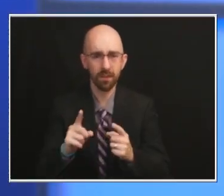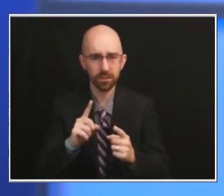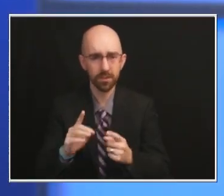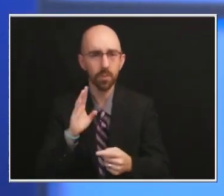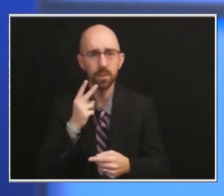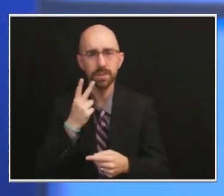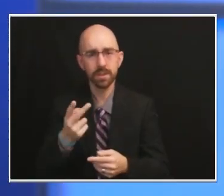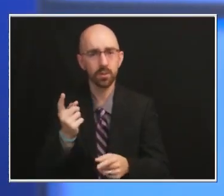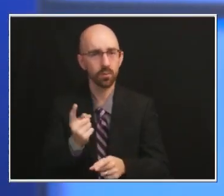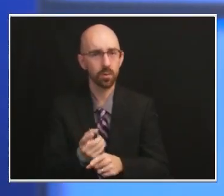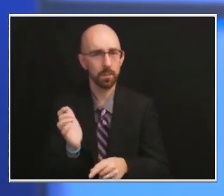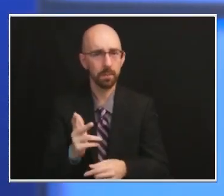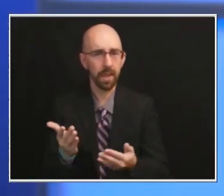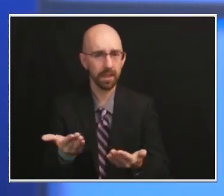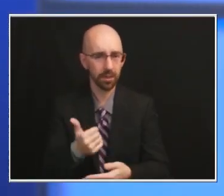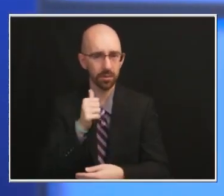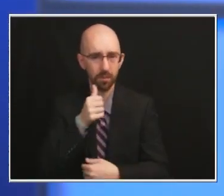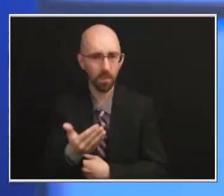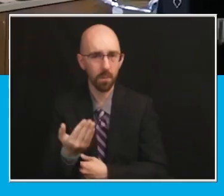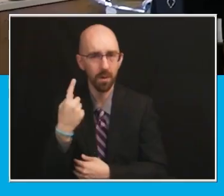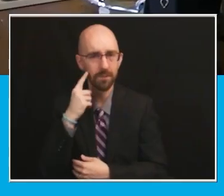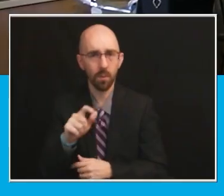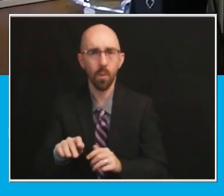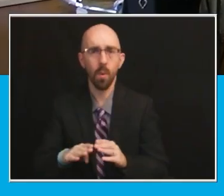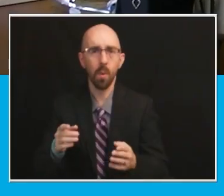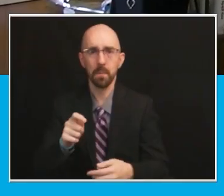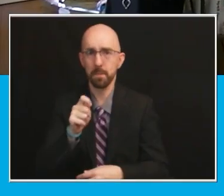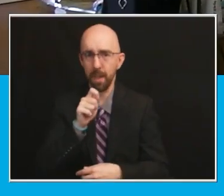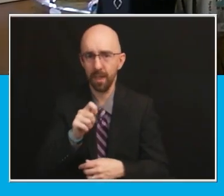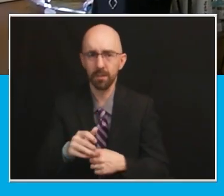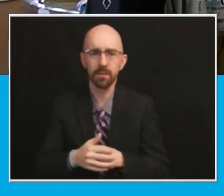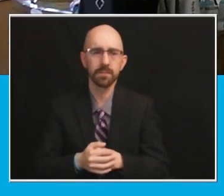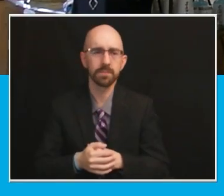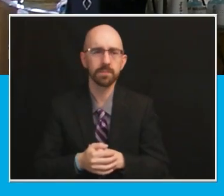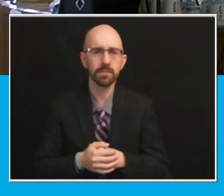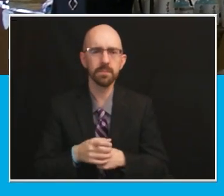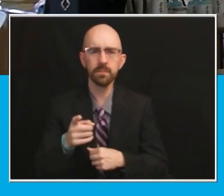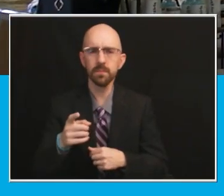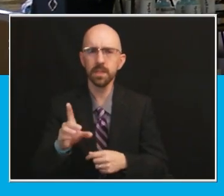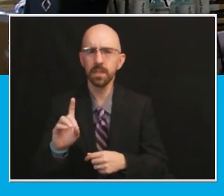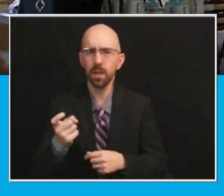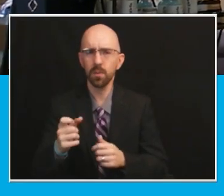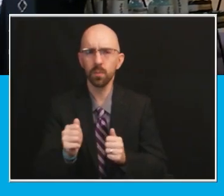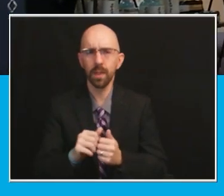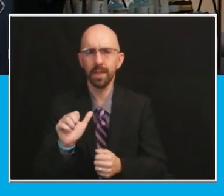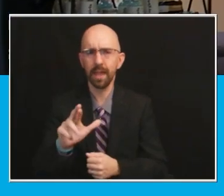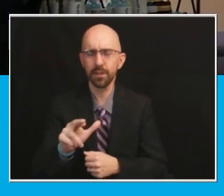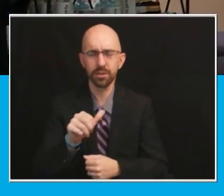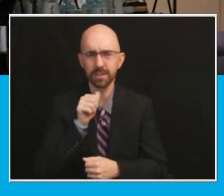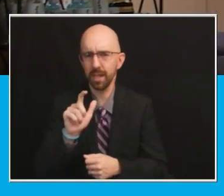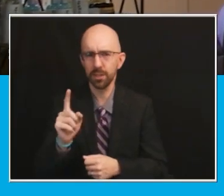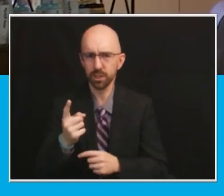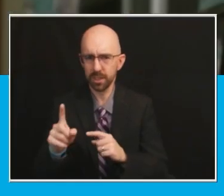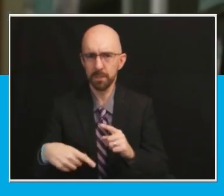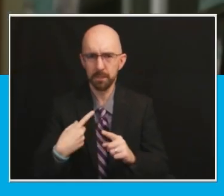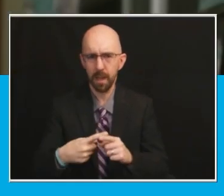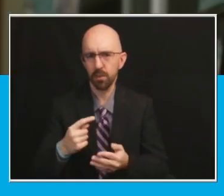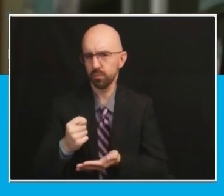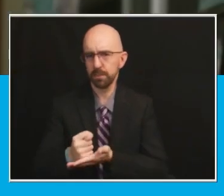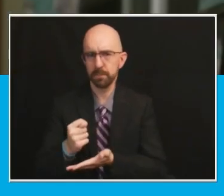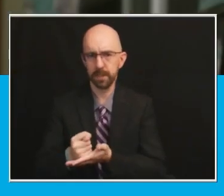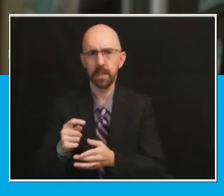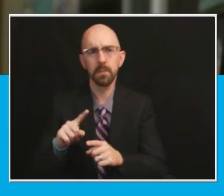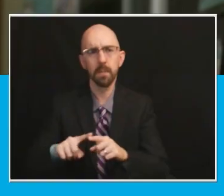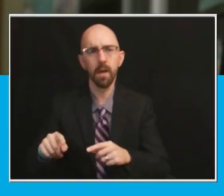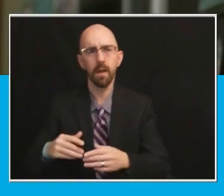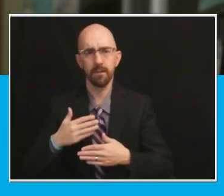right back here tomorrow morning for Open Mics. When you're diagnosed with cancer, it's not just about the treatment, but the physical